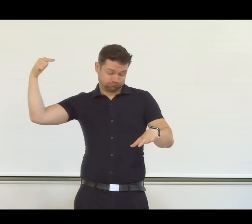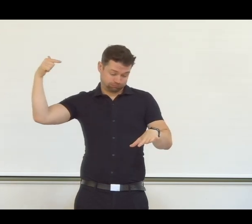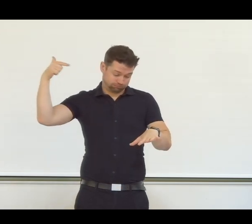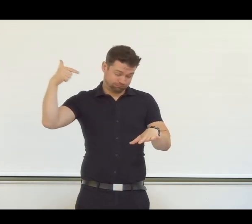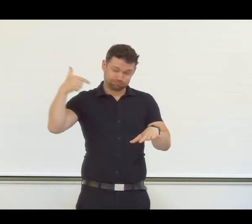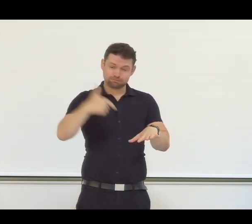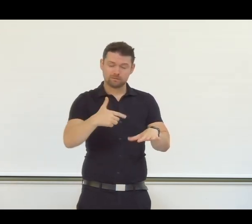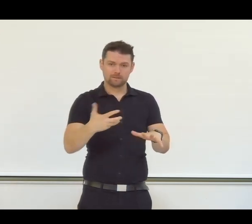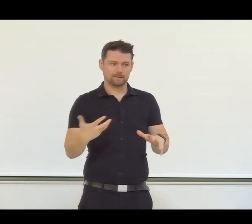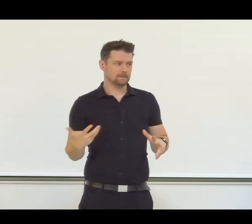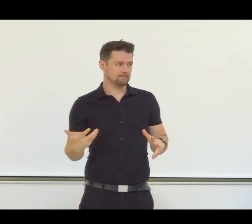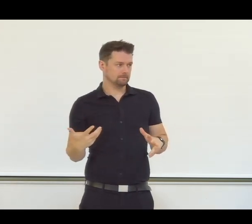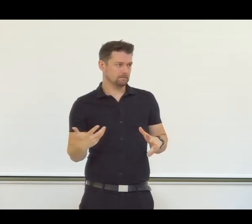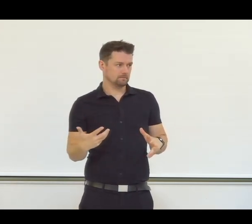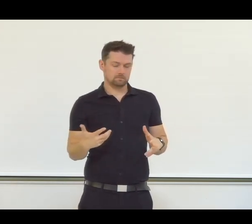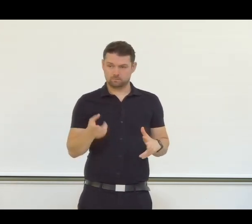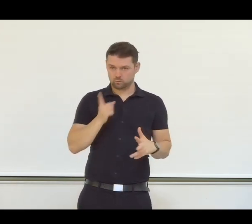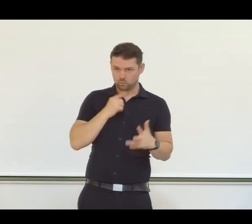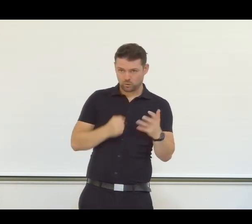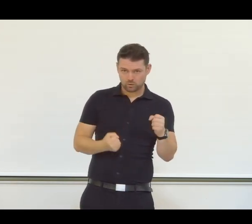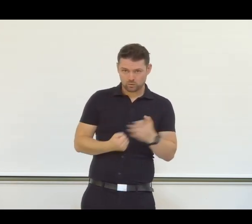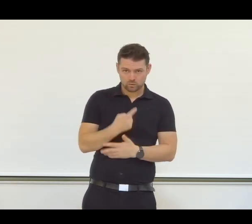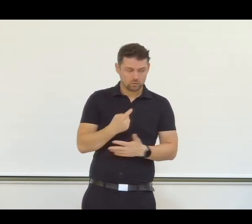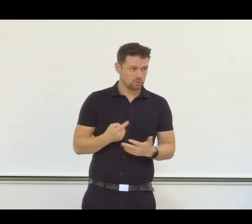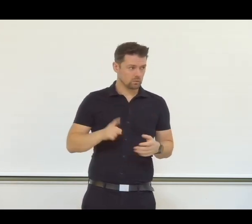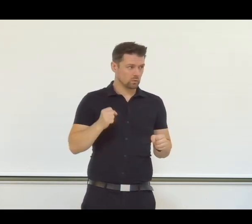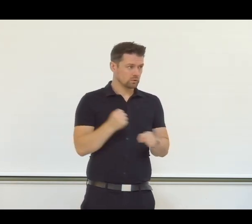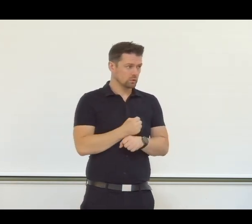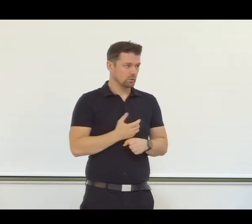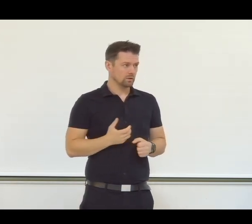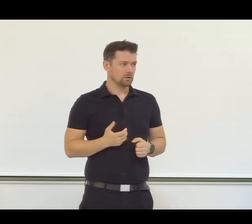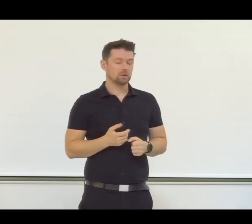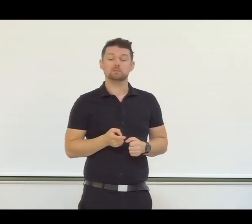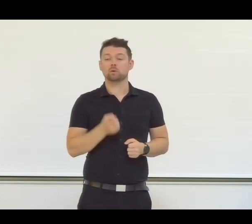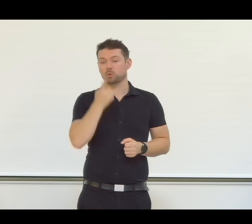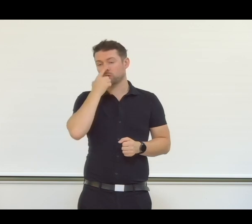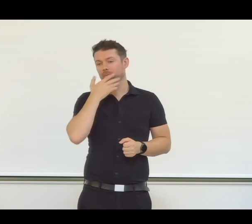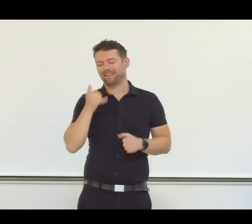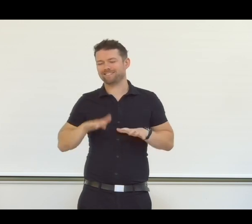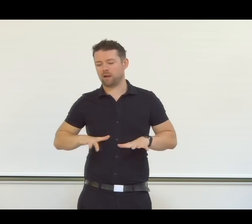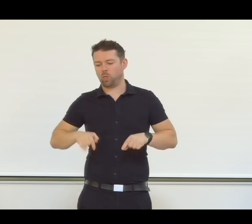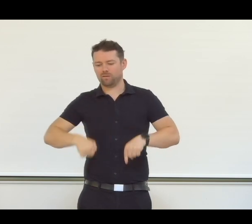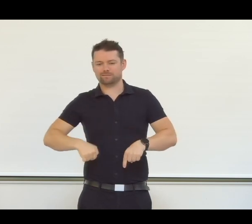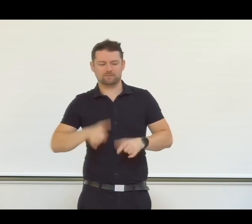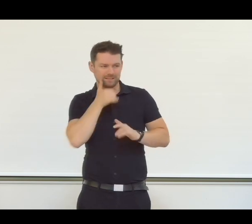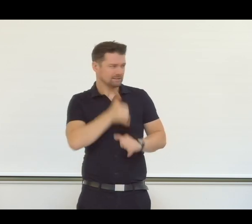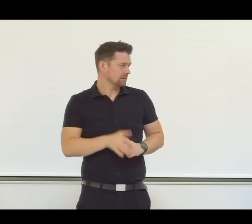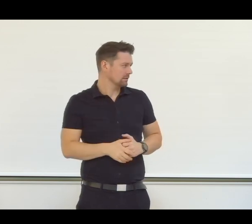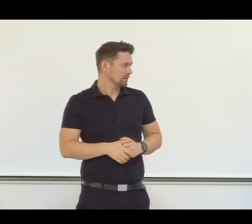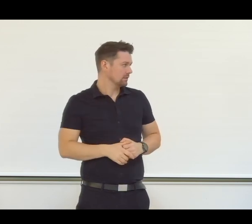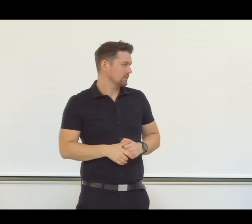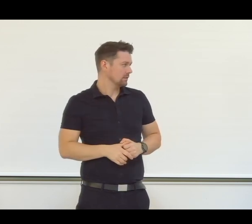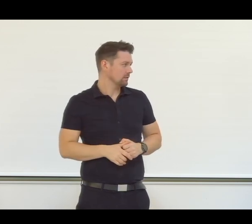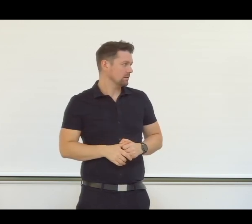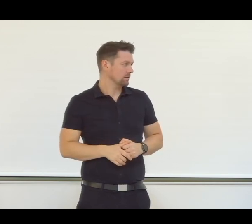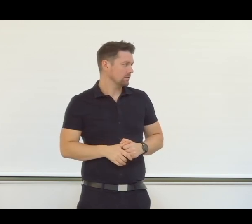the clean world outside. So I think this would also kind of be a nice analog. And the hurdle to even go to your production